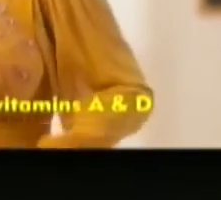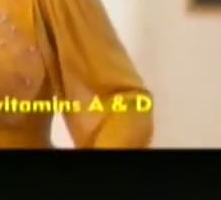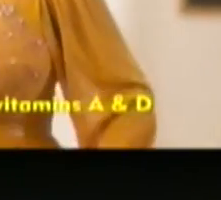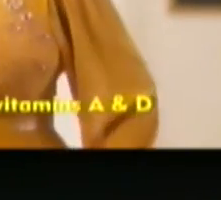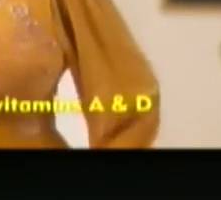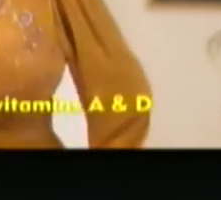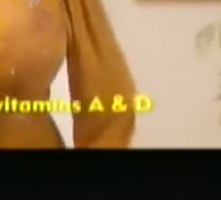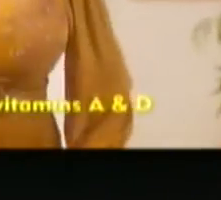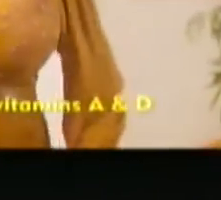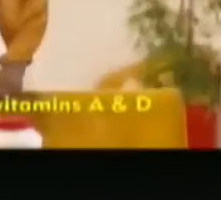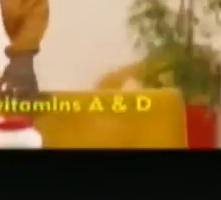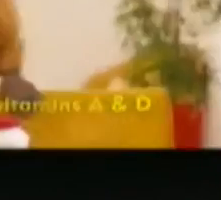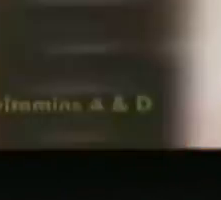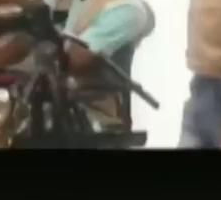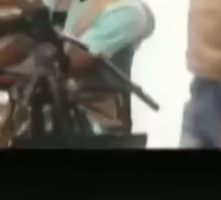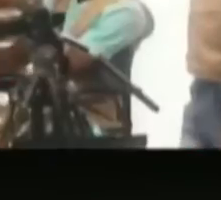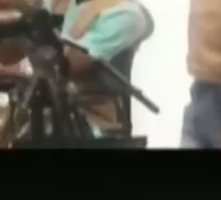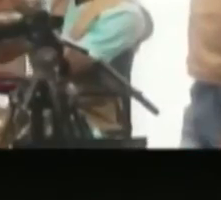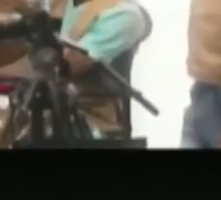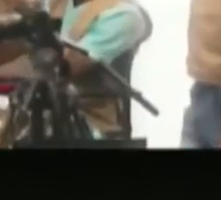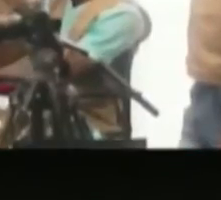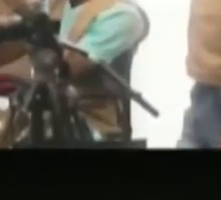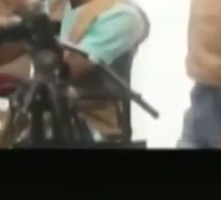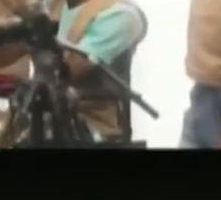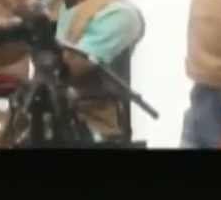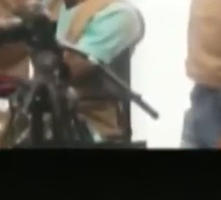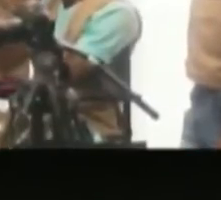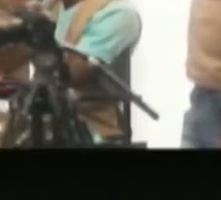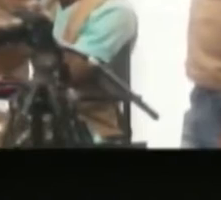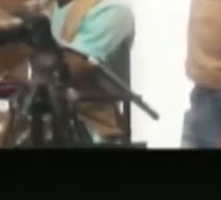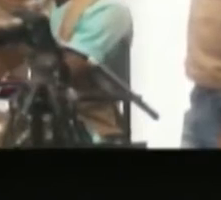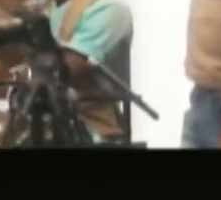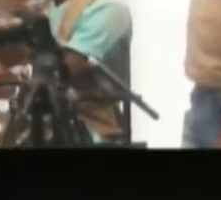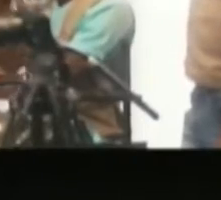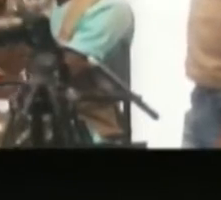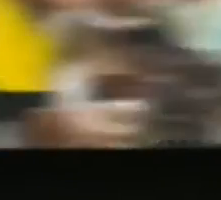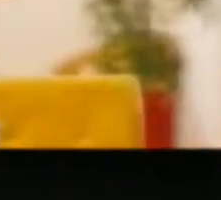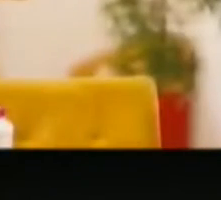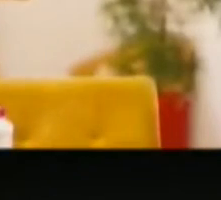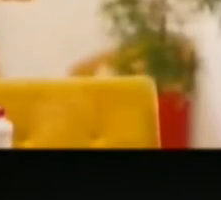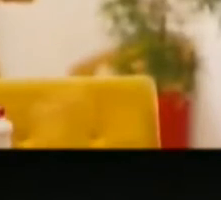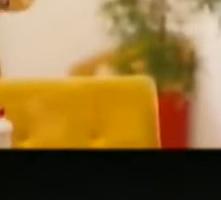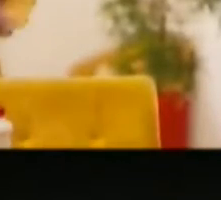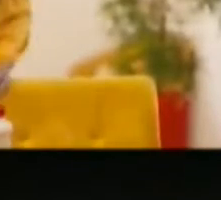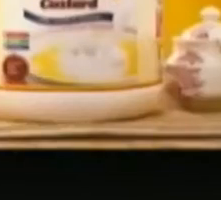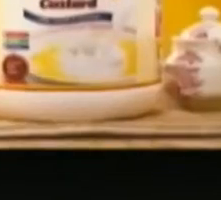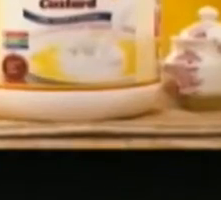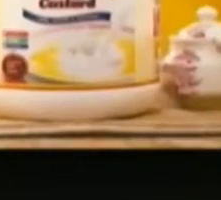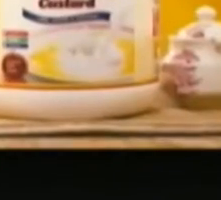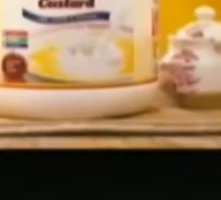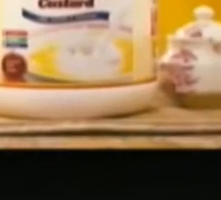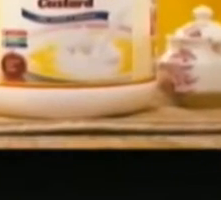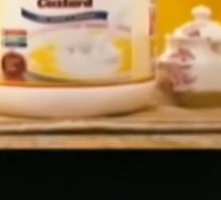Banga, and rich custard. Can someone get these two out of my set now?